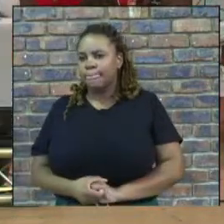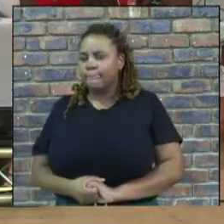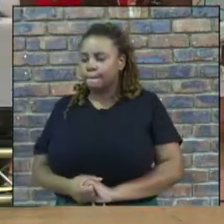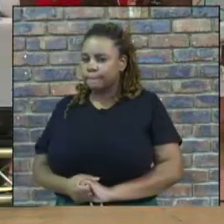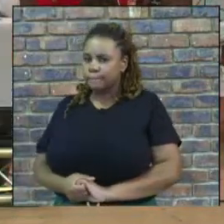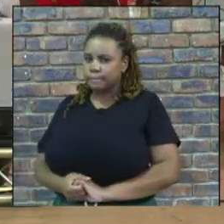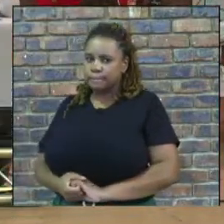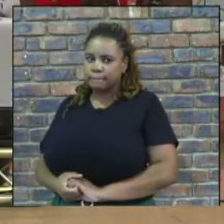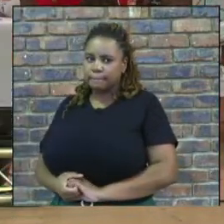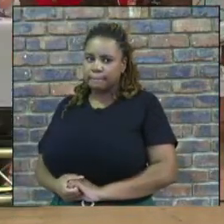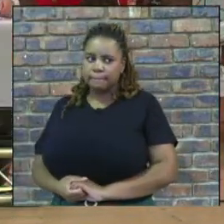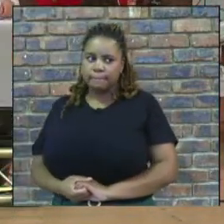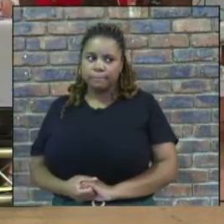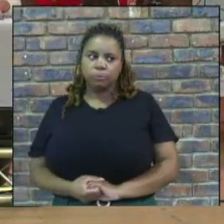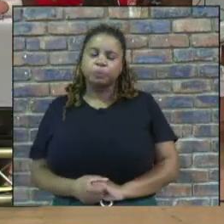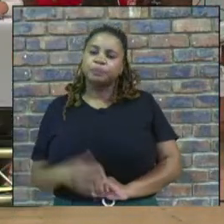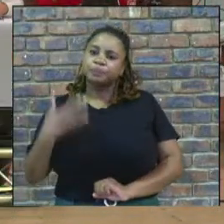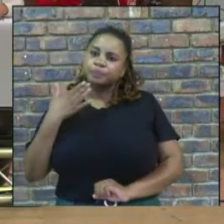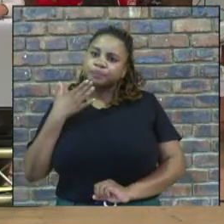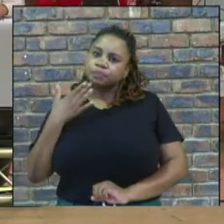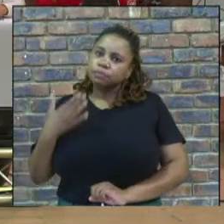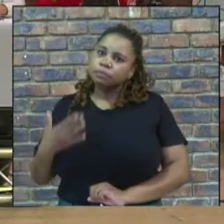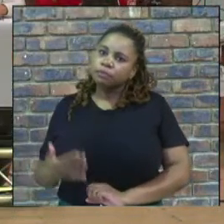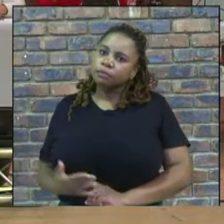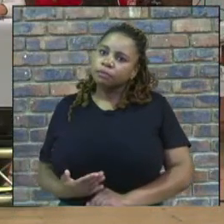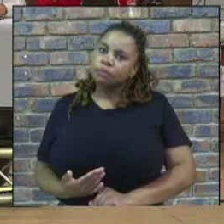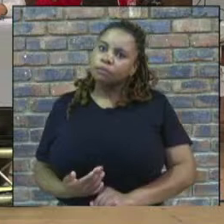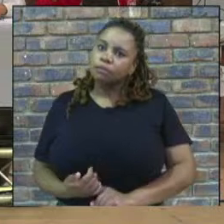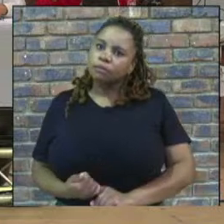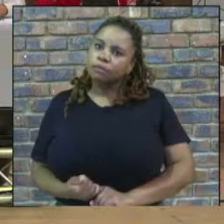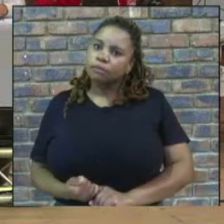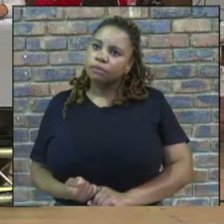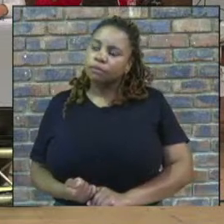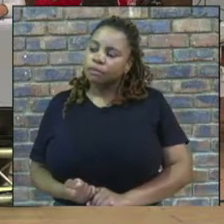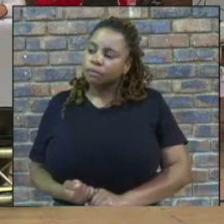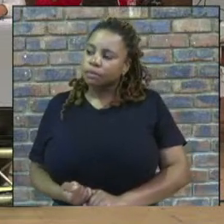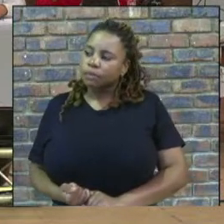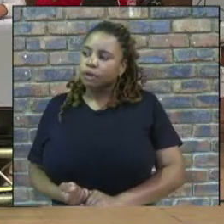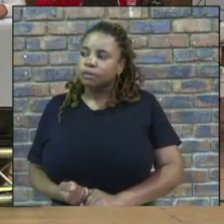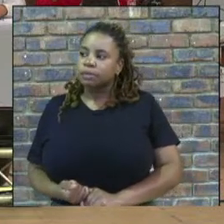Thank you very much, my brother. You have saved us 2 minutes.